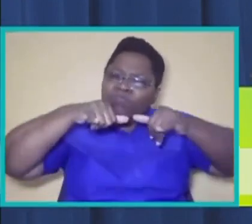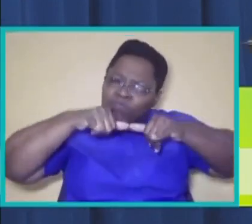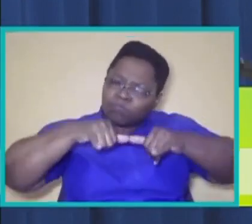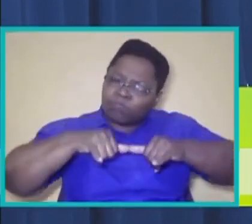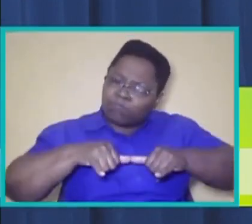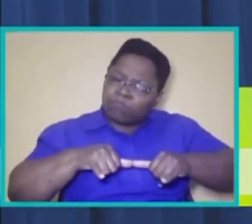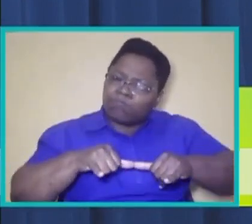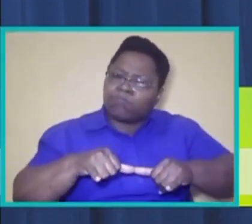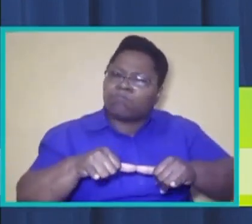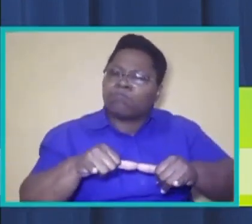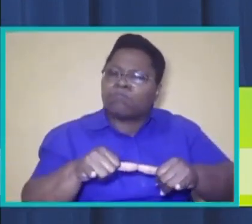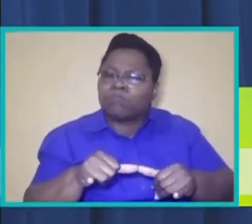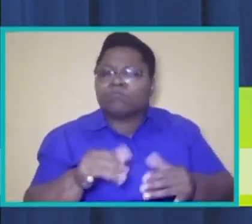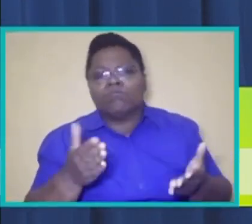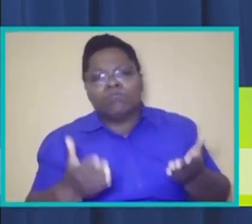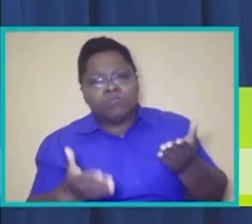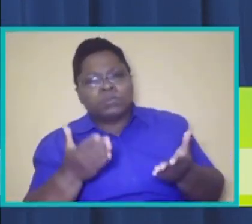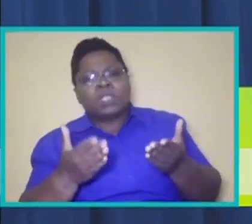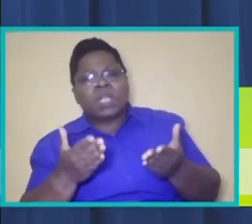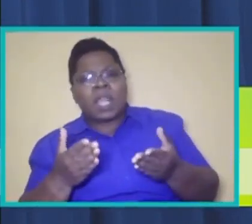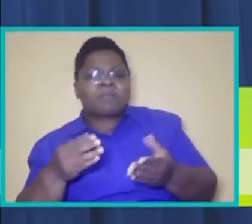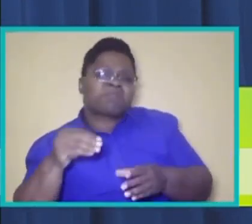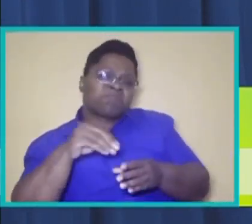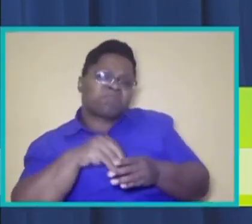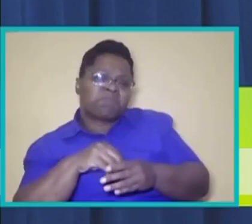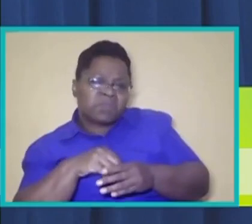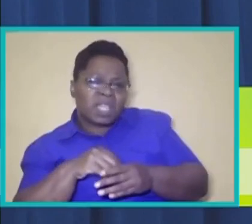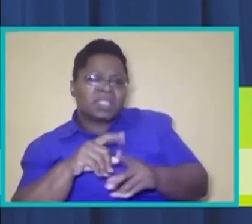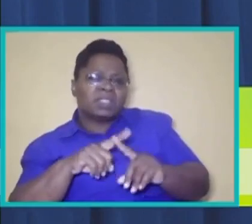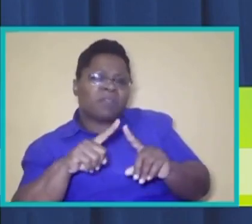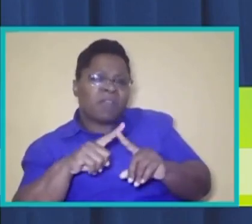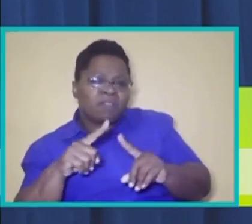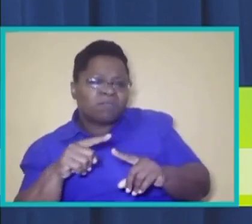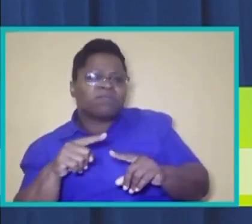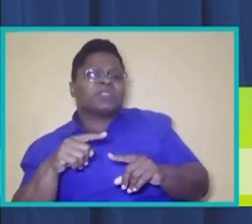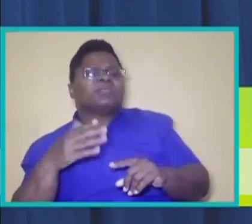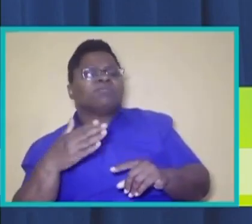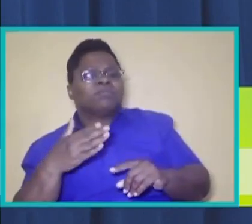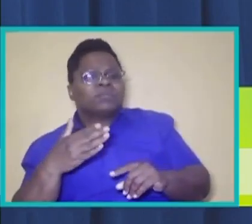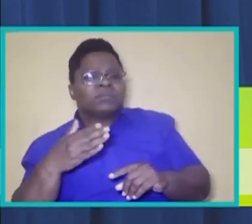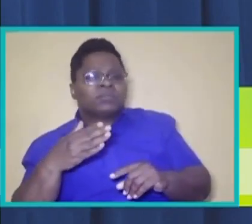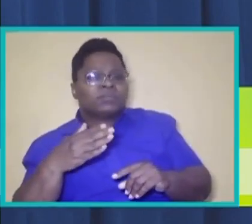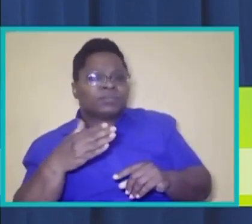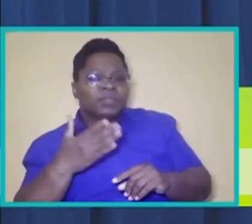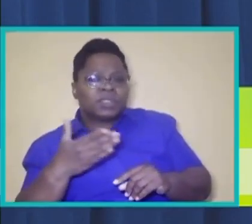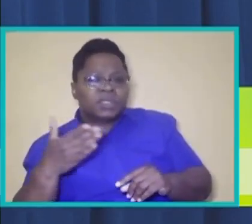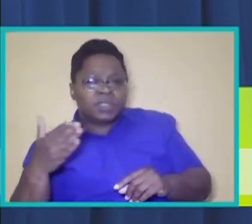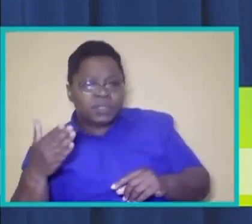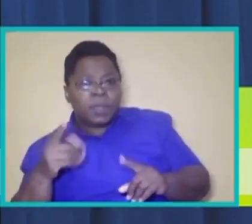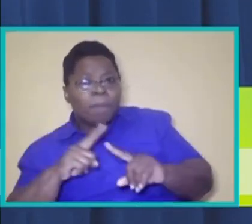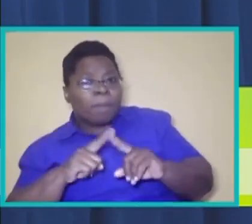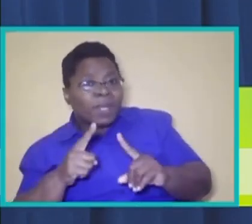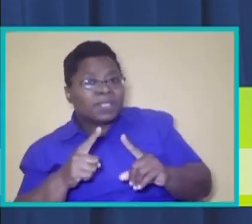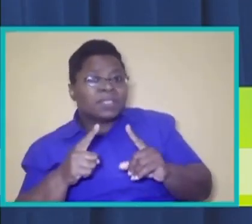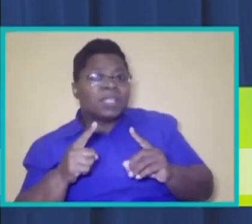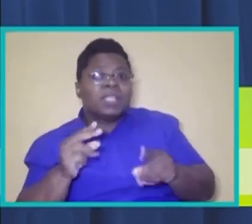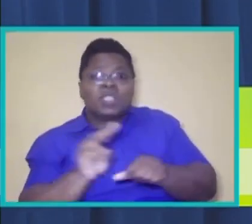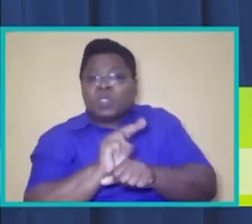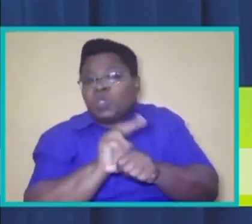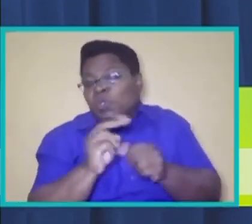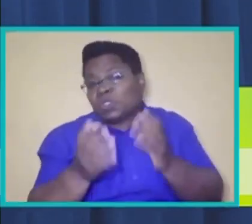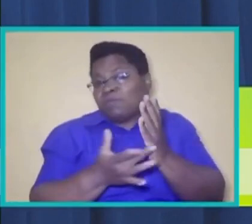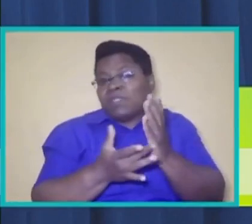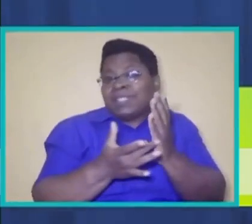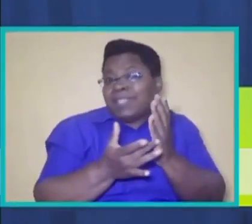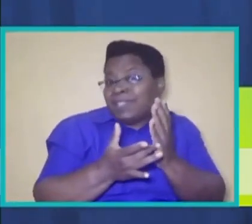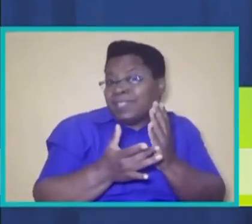in the content areas, but also in terms of use of technology and ensuring that resources are available, etc. And we want